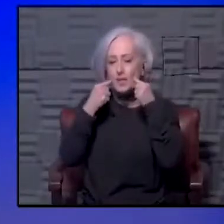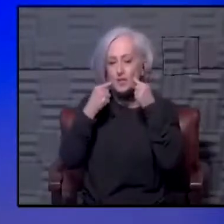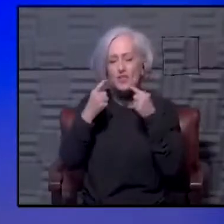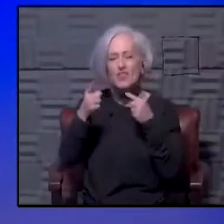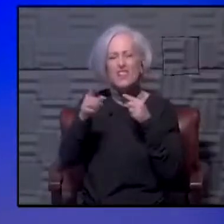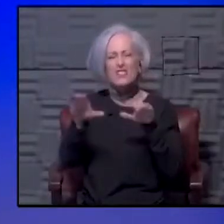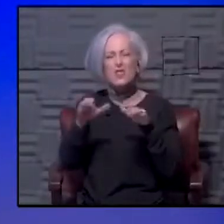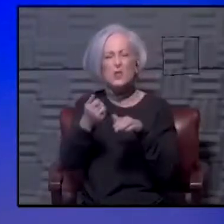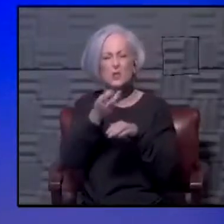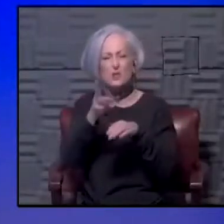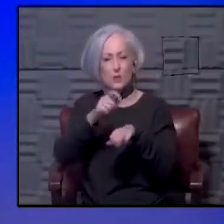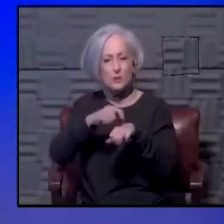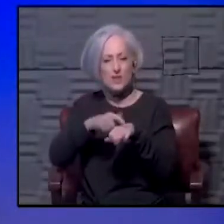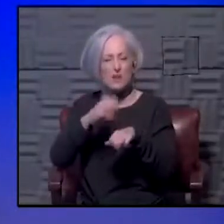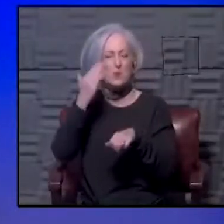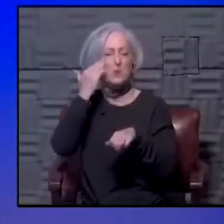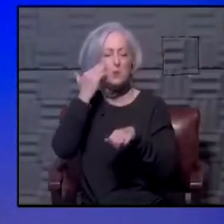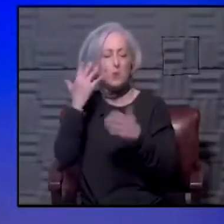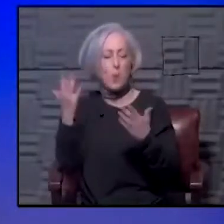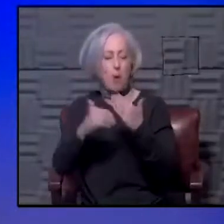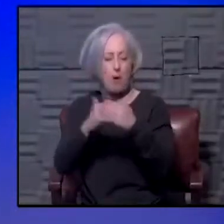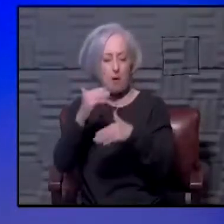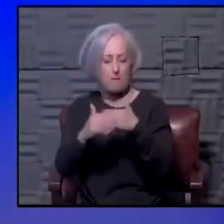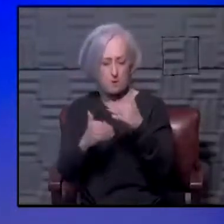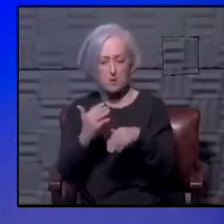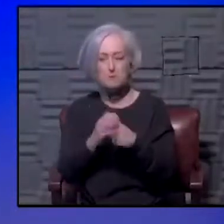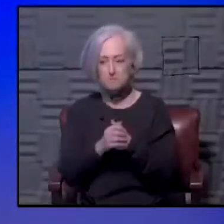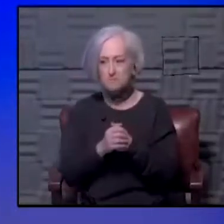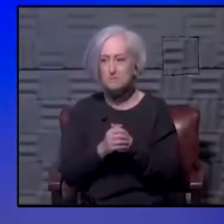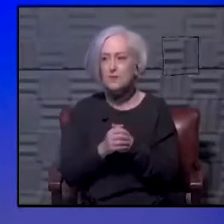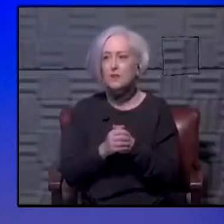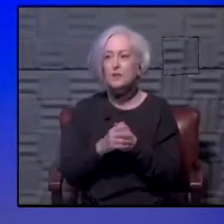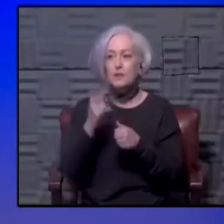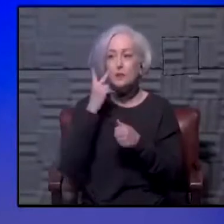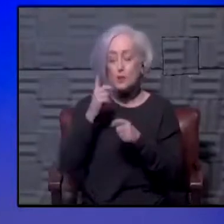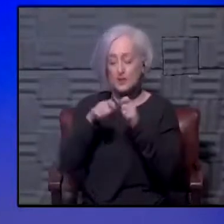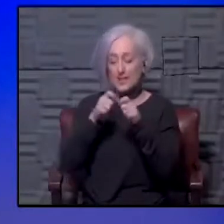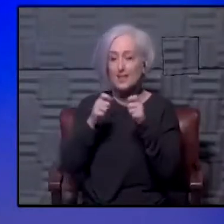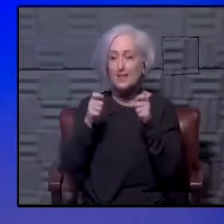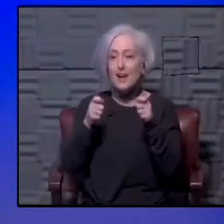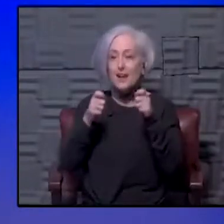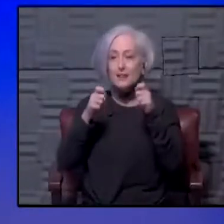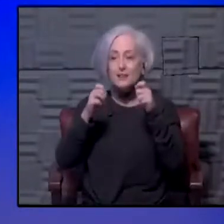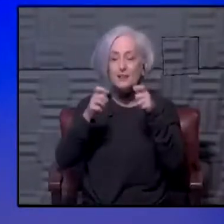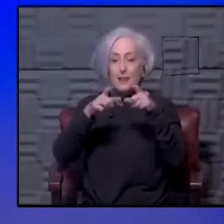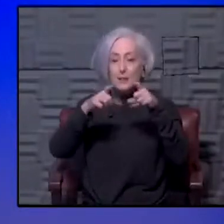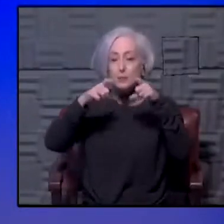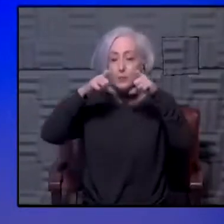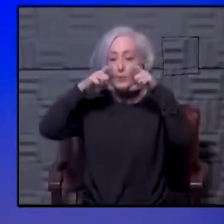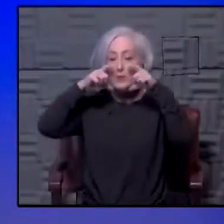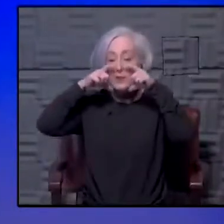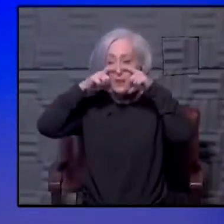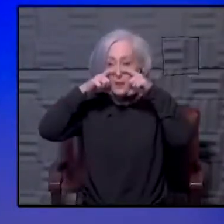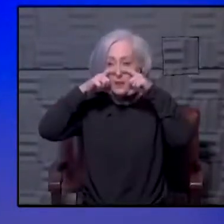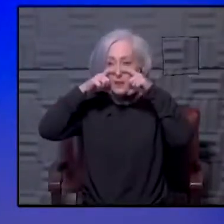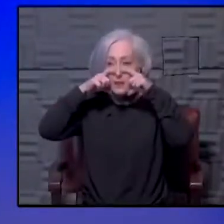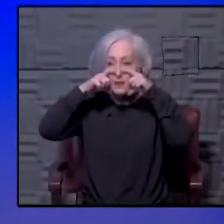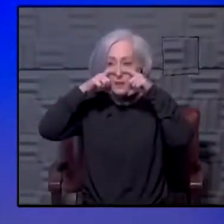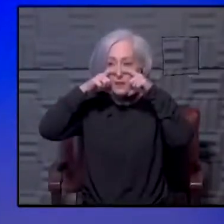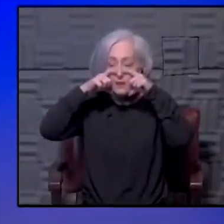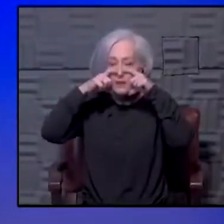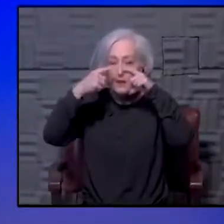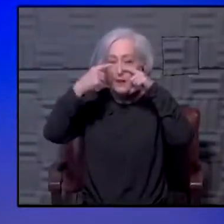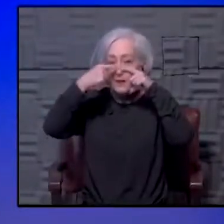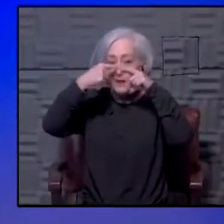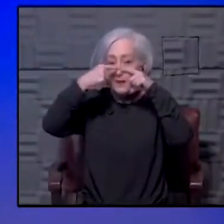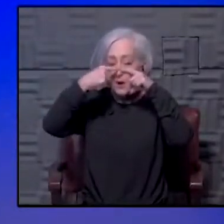So now that we have the 2 knots here by the mask, you start to fit it around your face. You want to fit